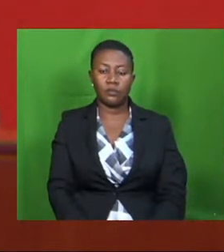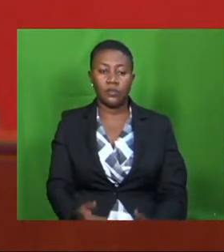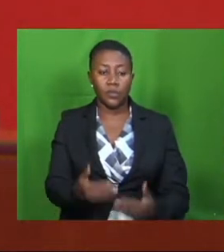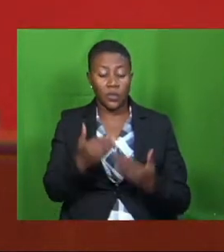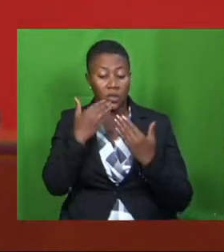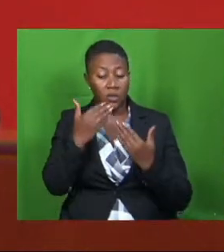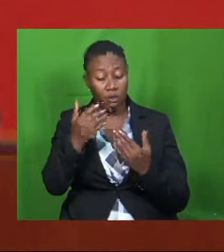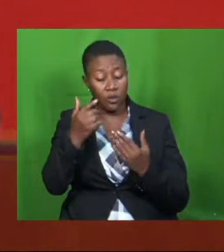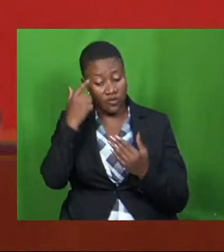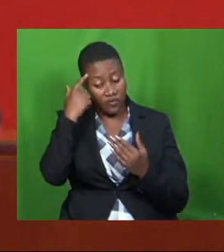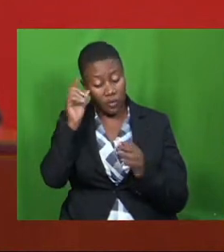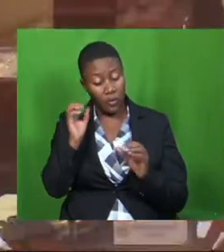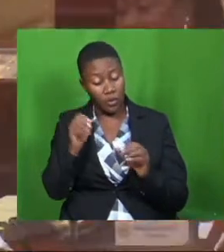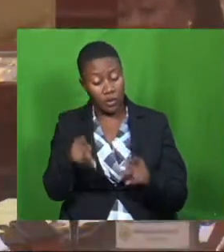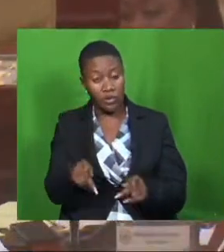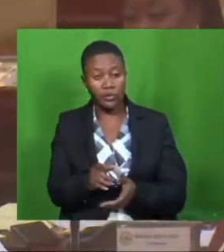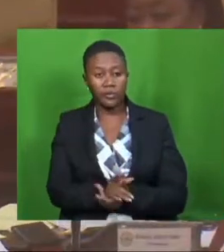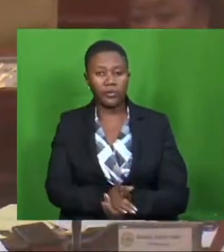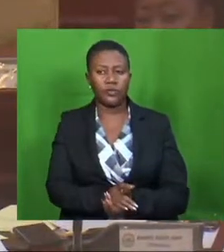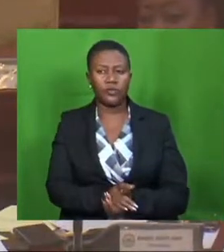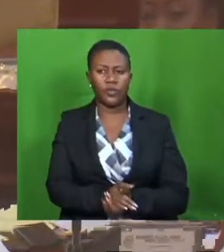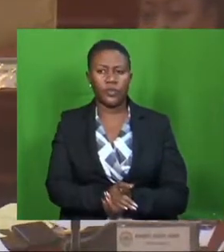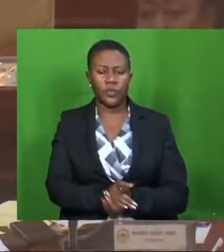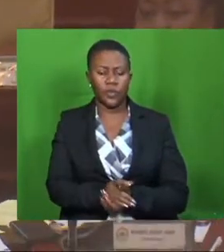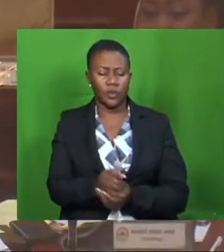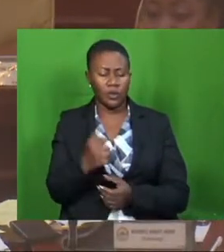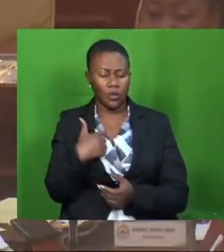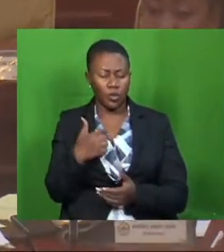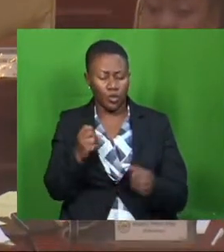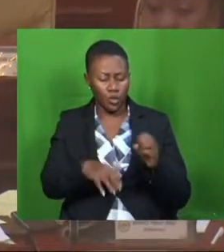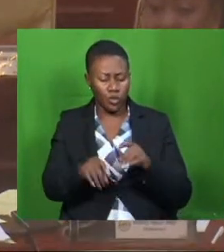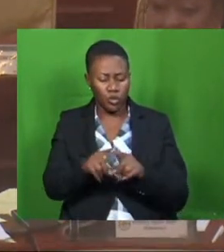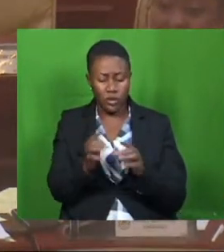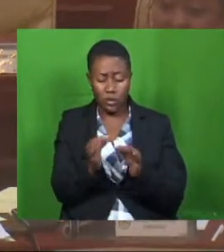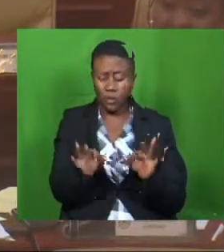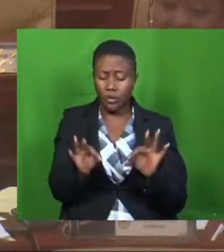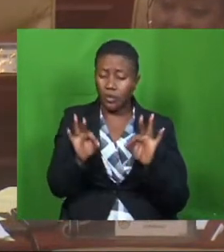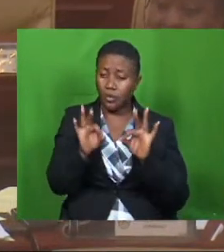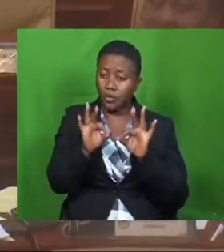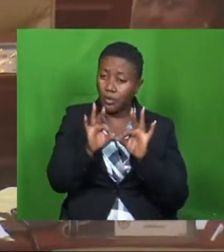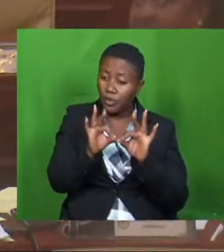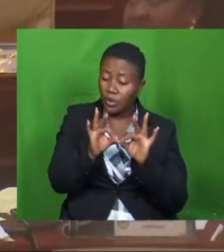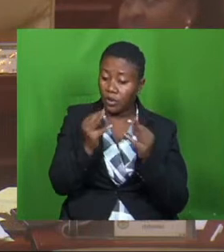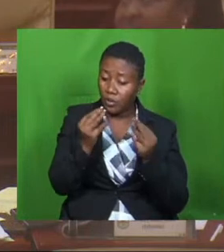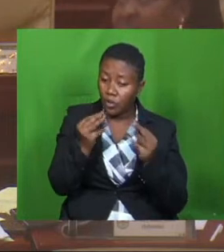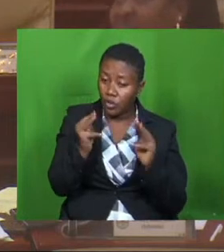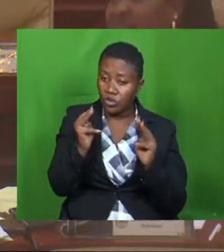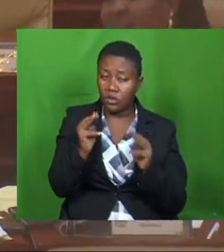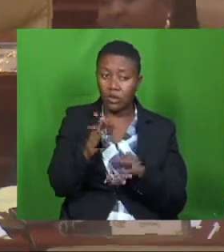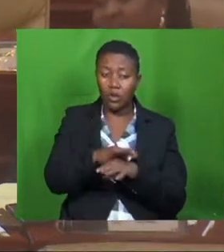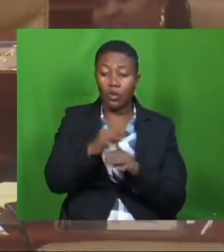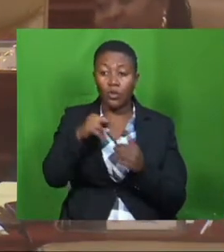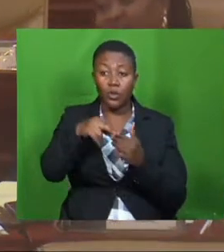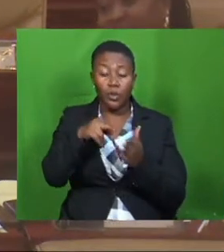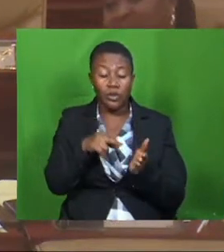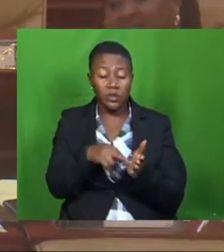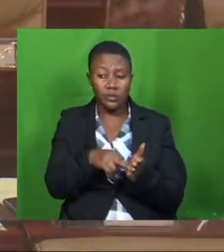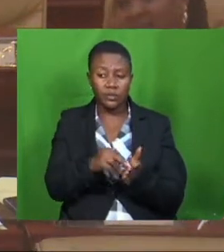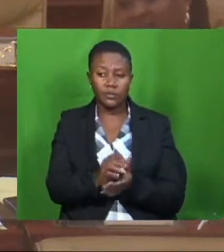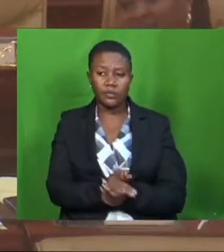The significant findings of the report bordered on outstanding debtors, loans,